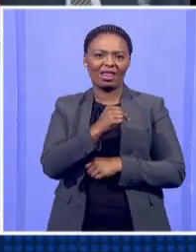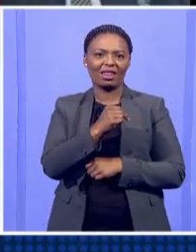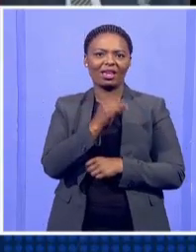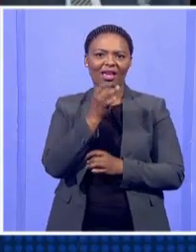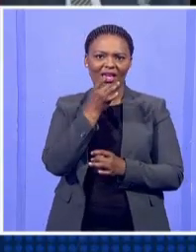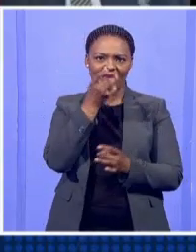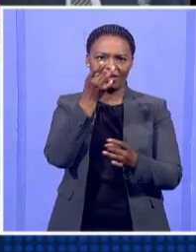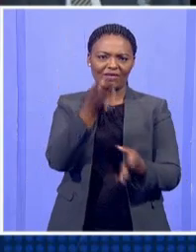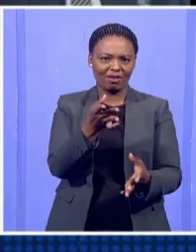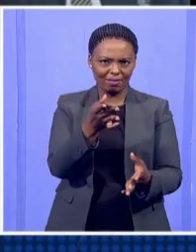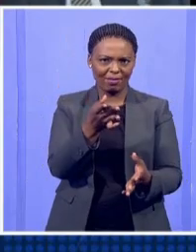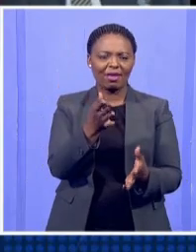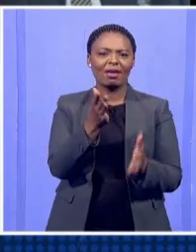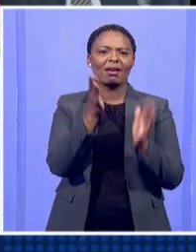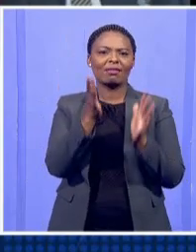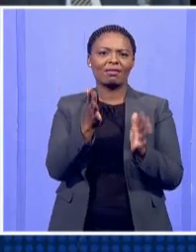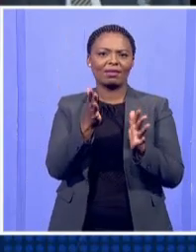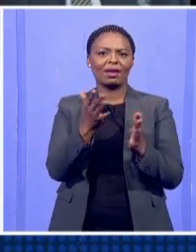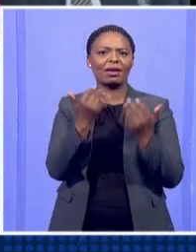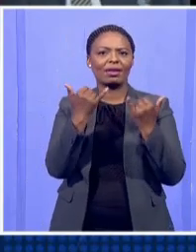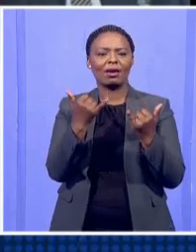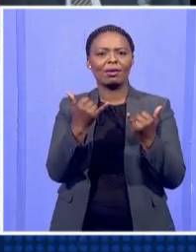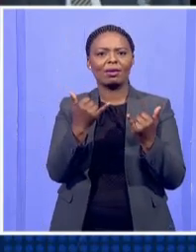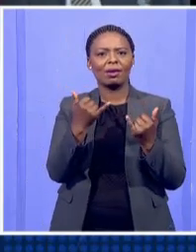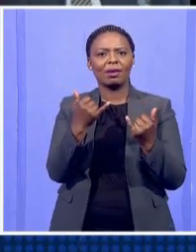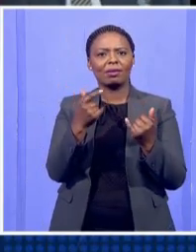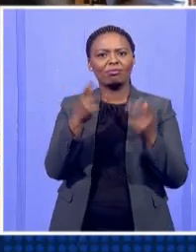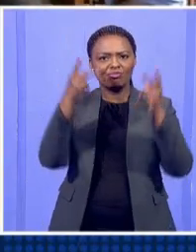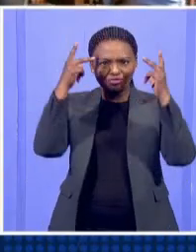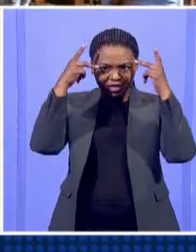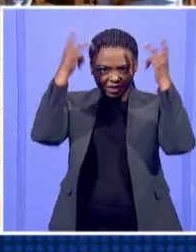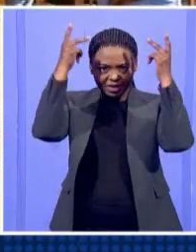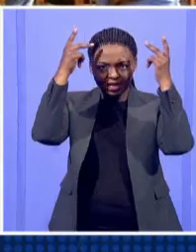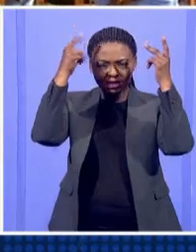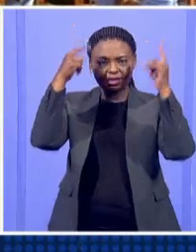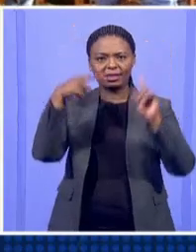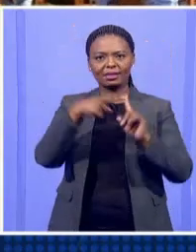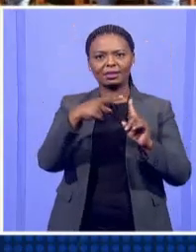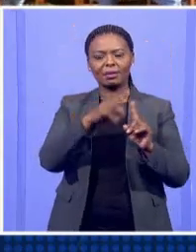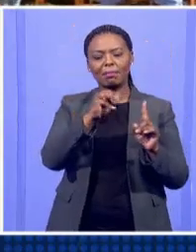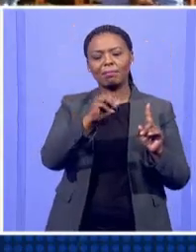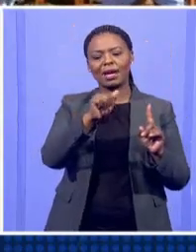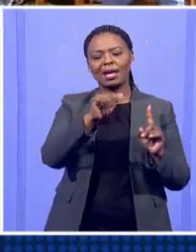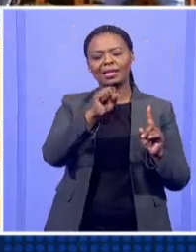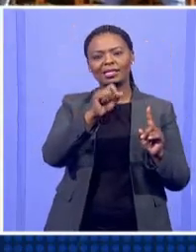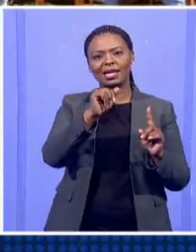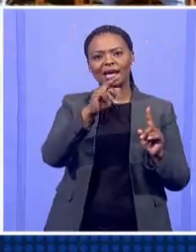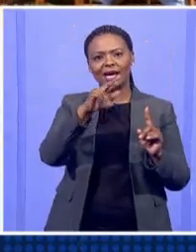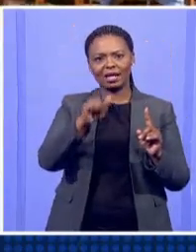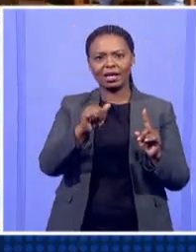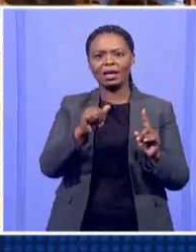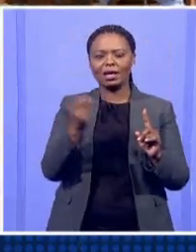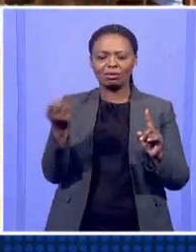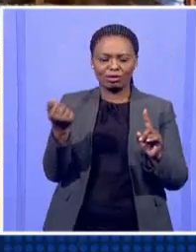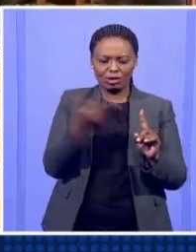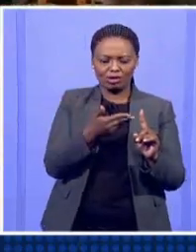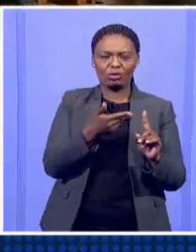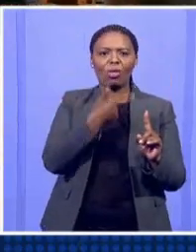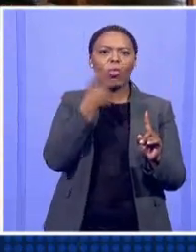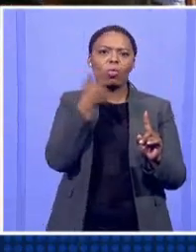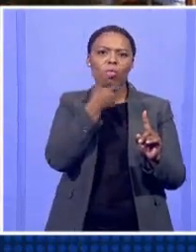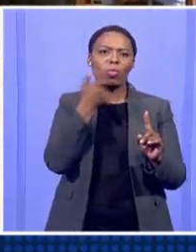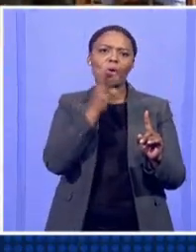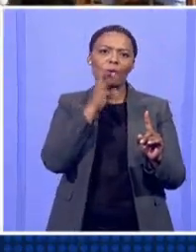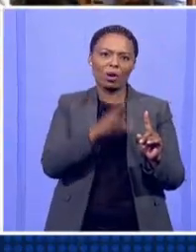far as they are concerned, Princess Masalanabo's certificate is just waiting for her to come of age and it should be issued.